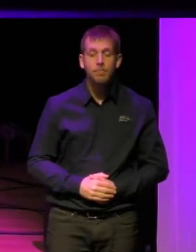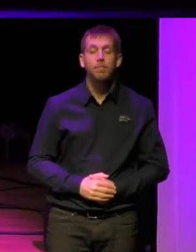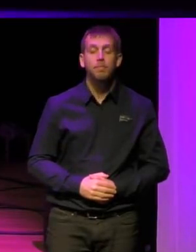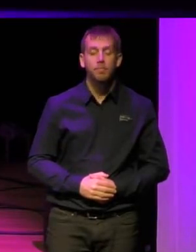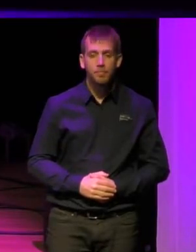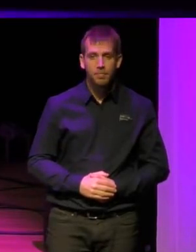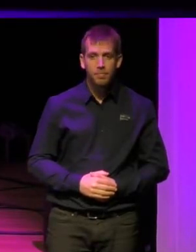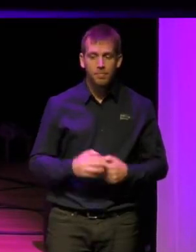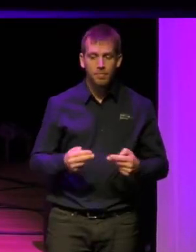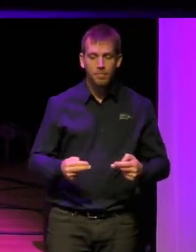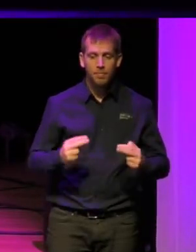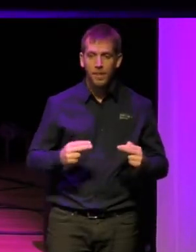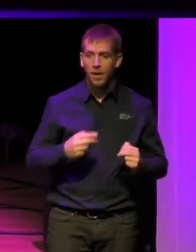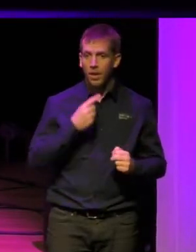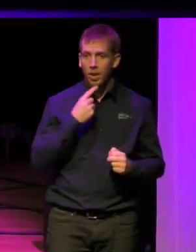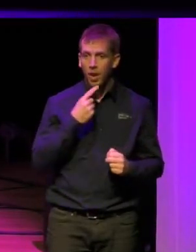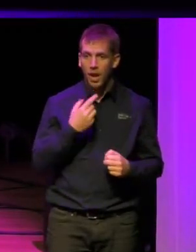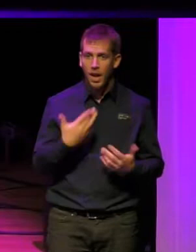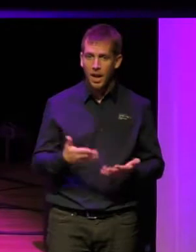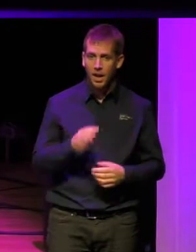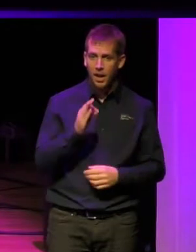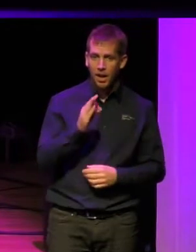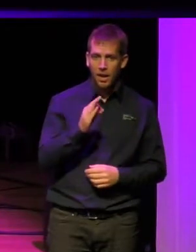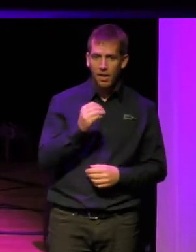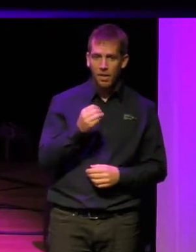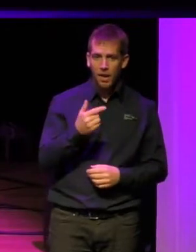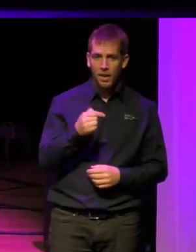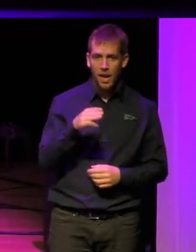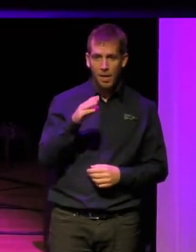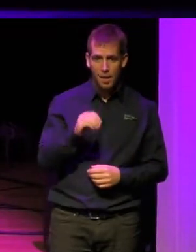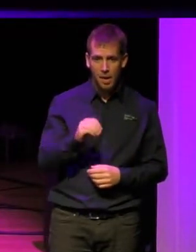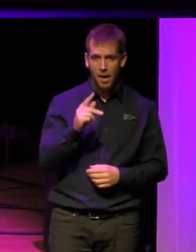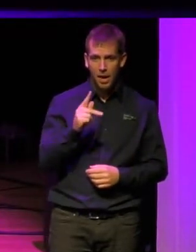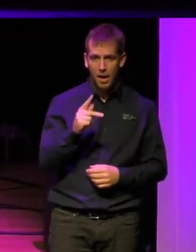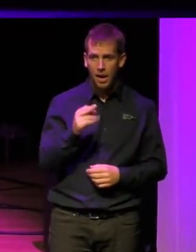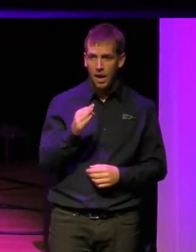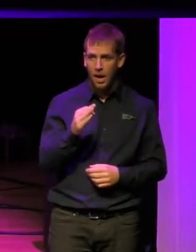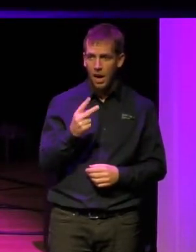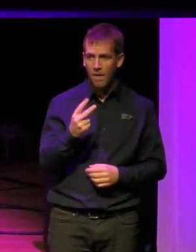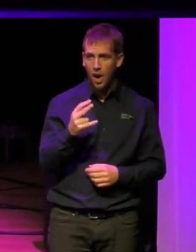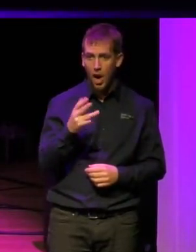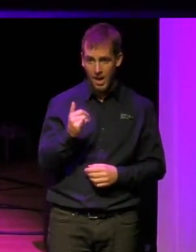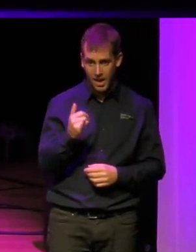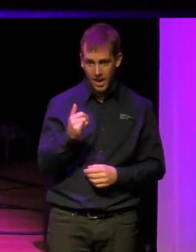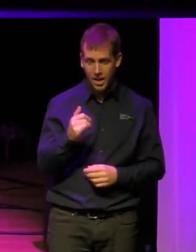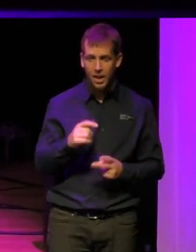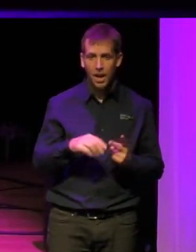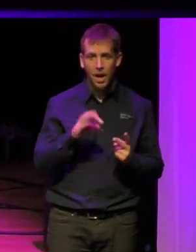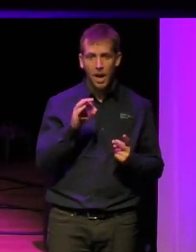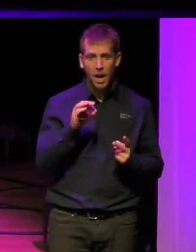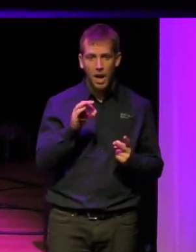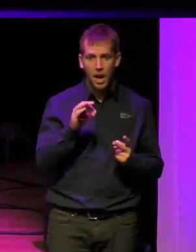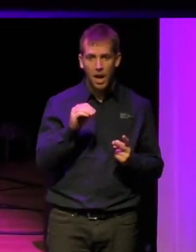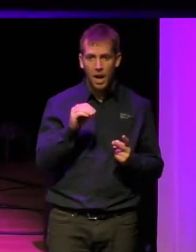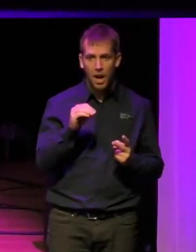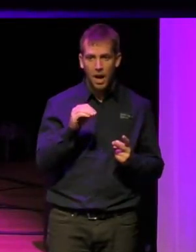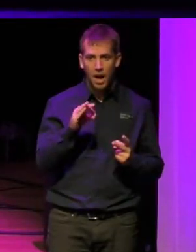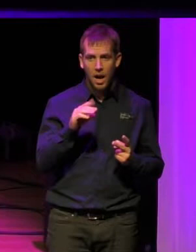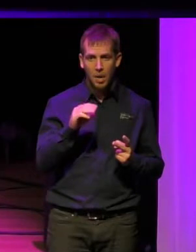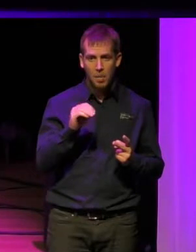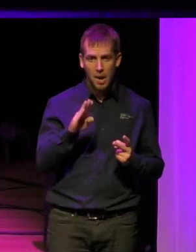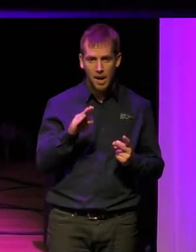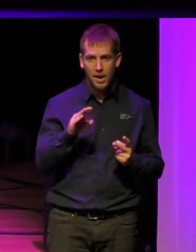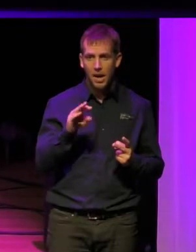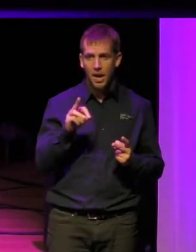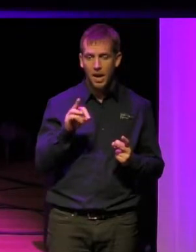The next speaker is Fateme Kawari and Ahmad Rahimi. They will hold their speech in Swedish, and